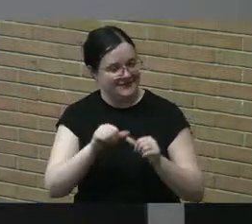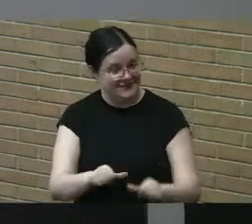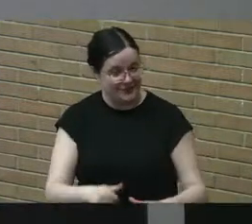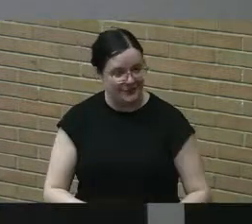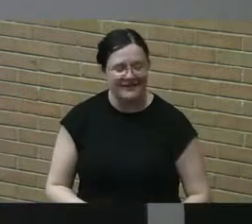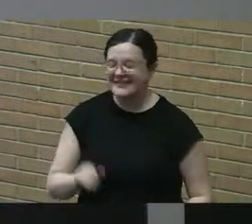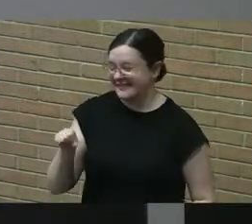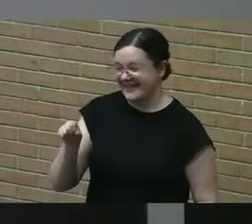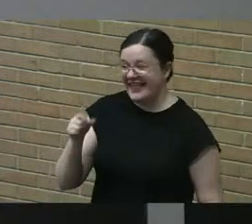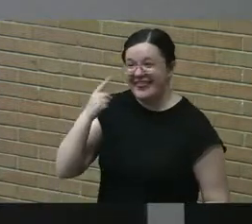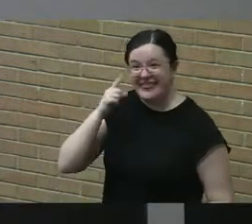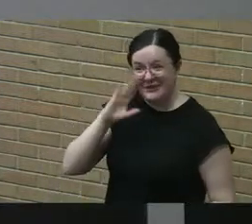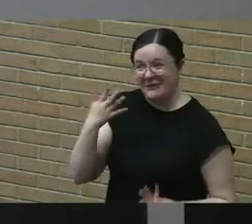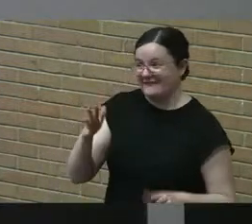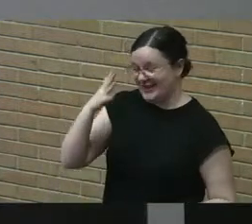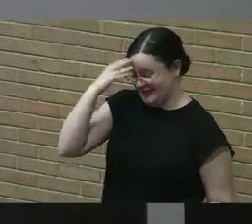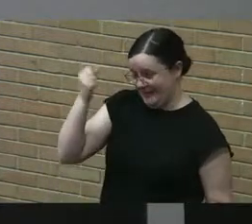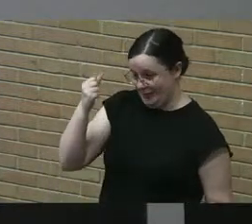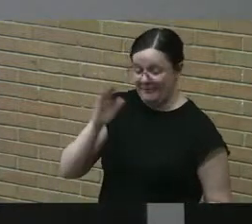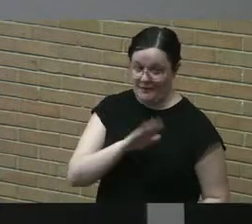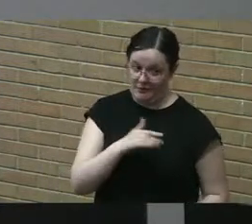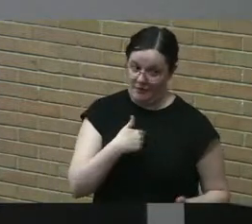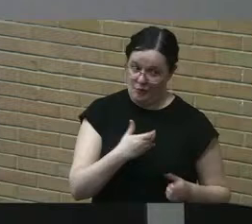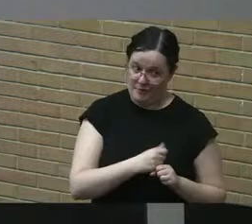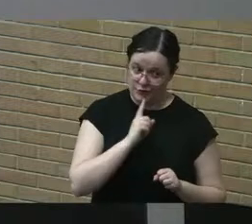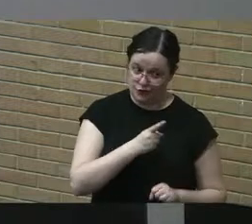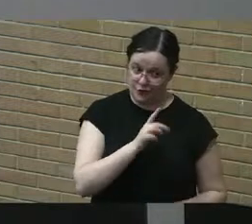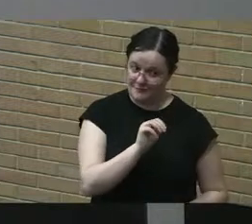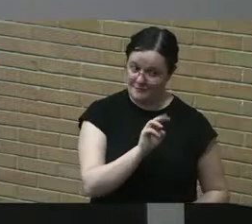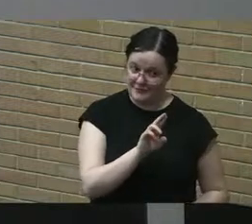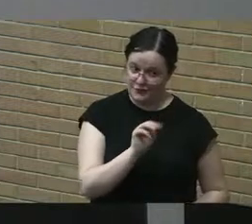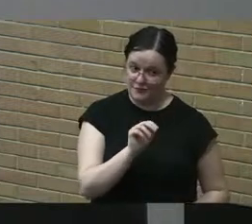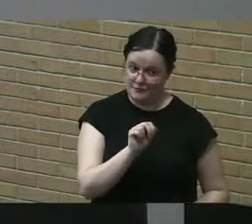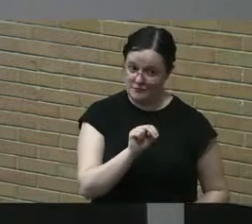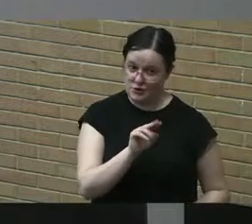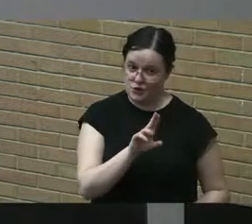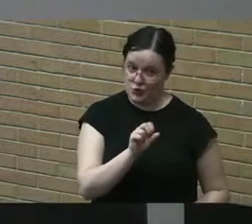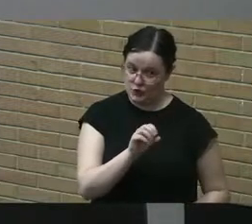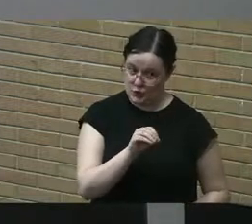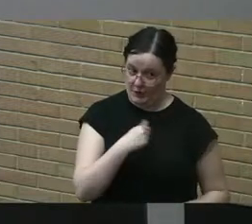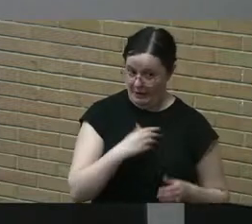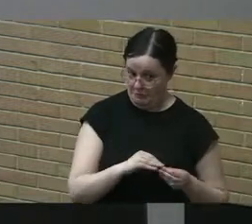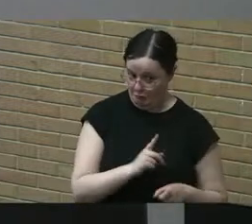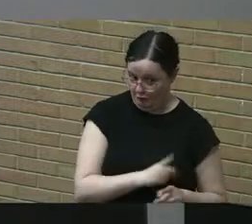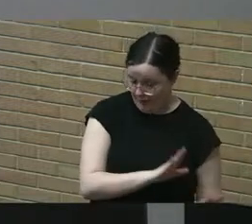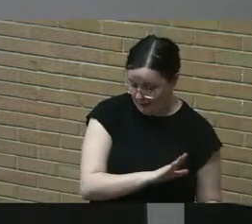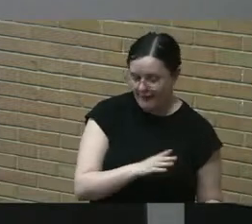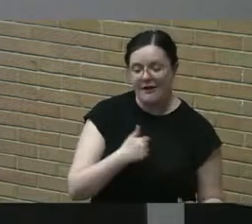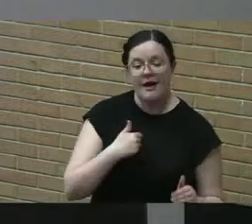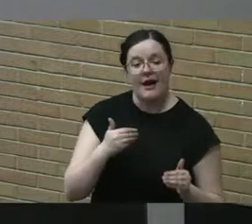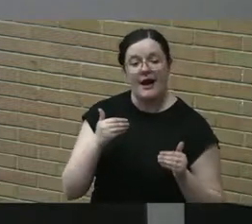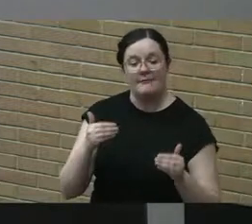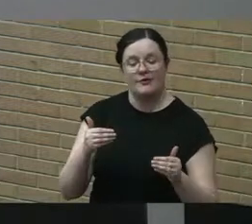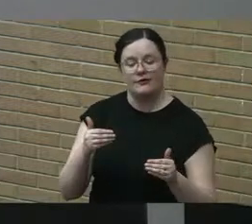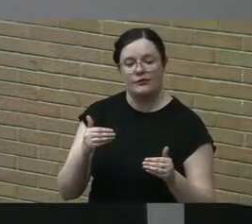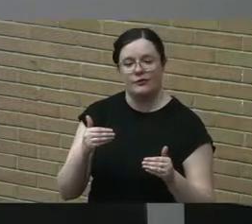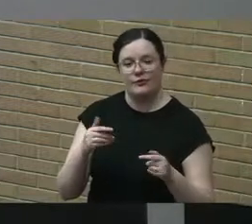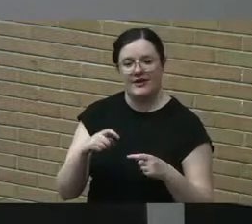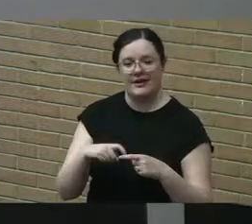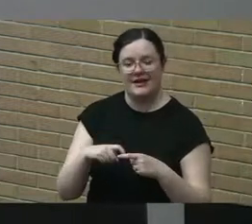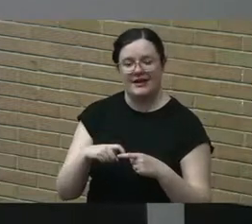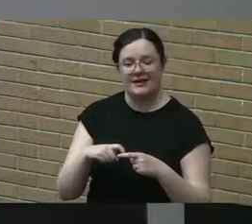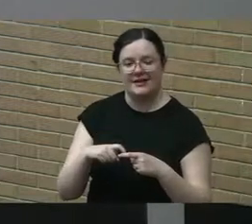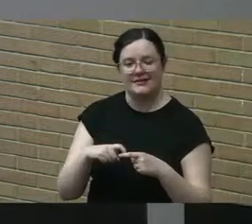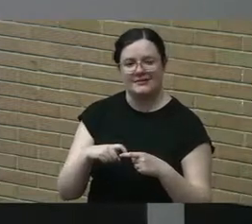but I'm going to ask Mr. Mancuso to be sure I got it right. I move that we table the... Take it